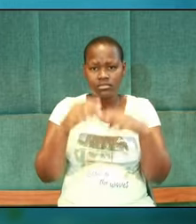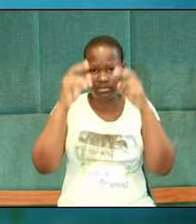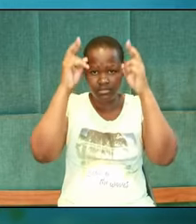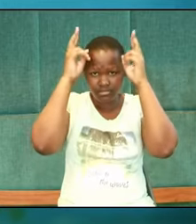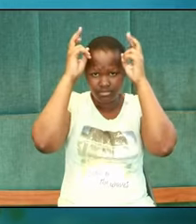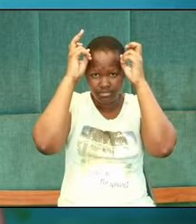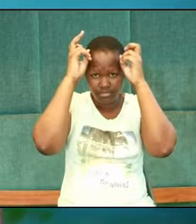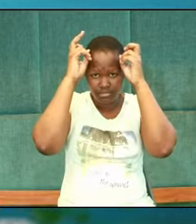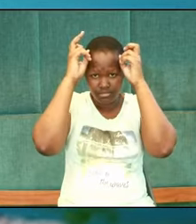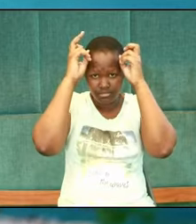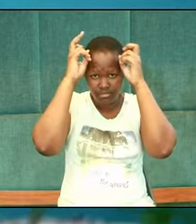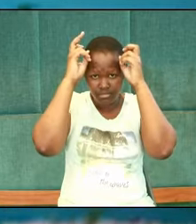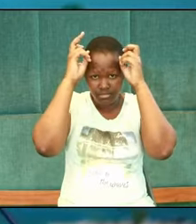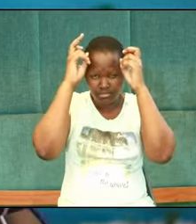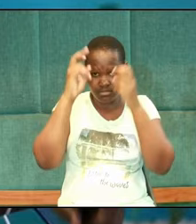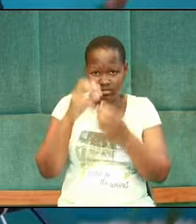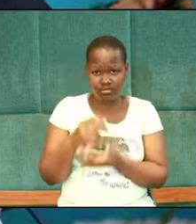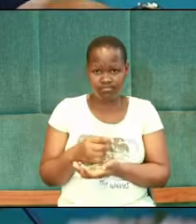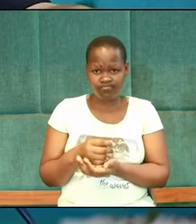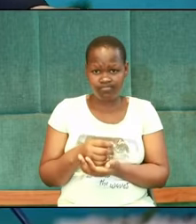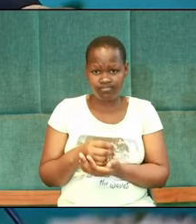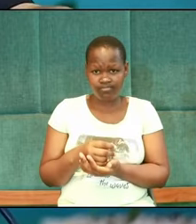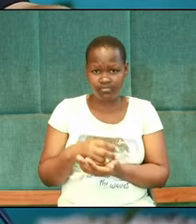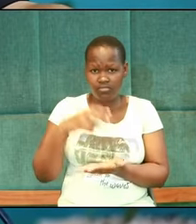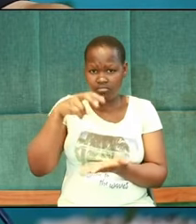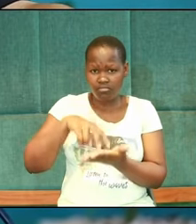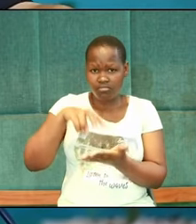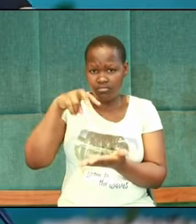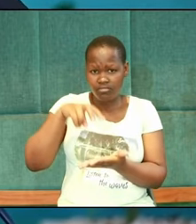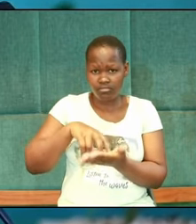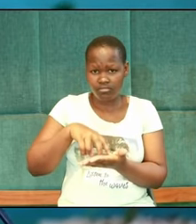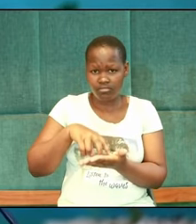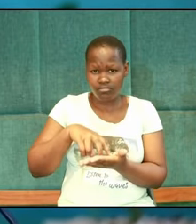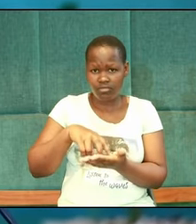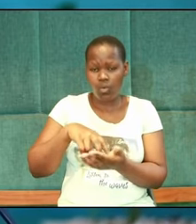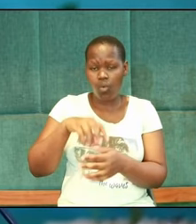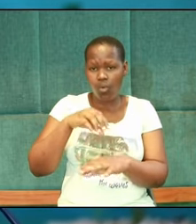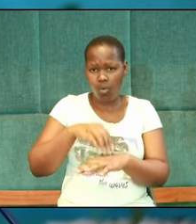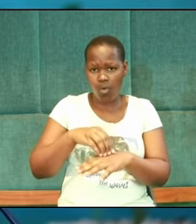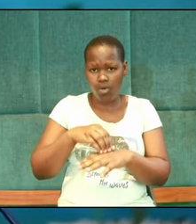stamp on the devil. What they need to be stamping on is ignorance.